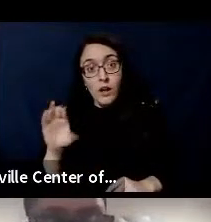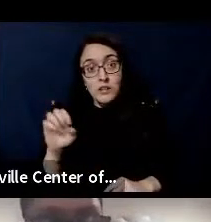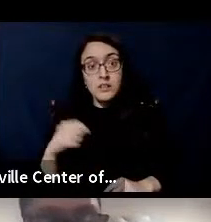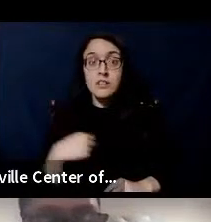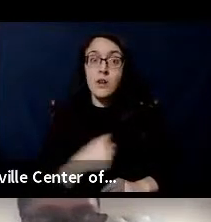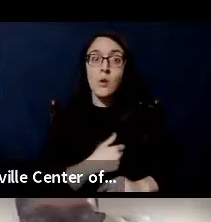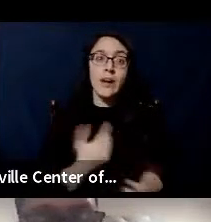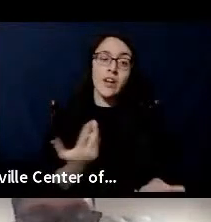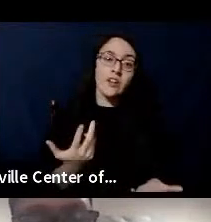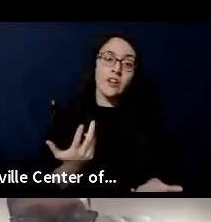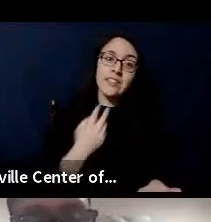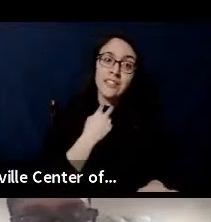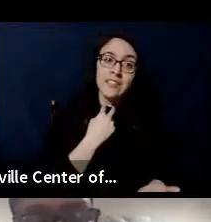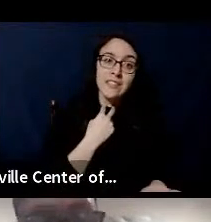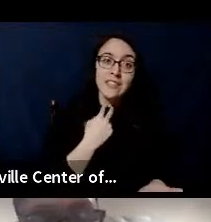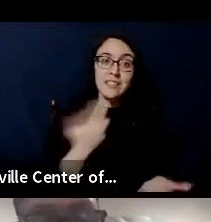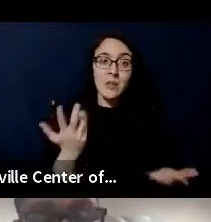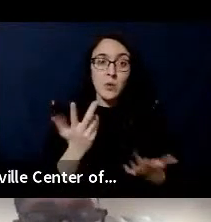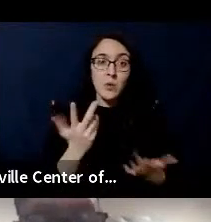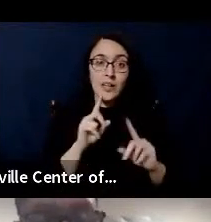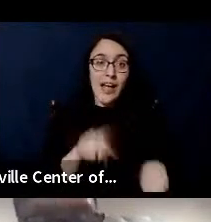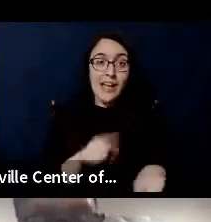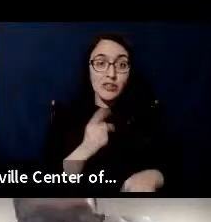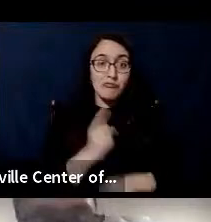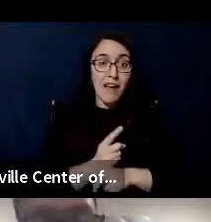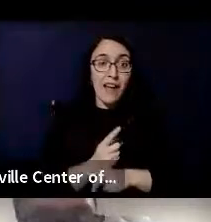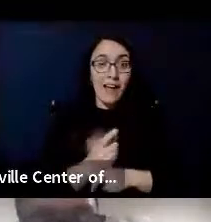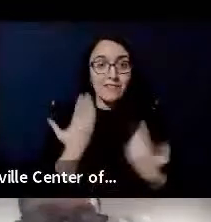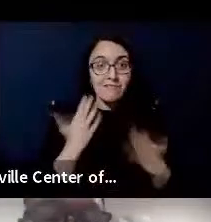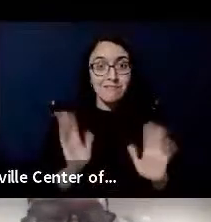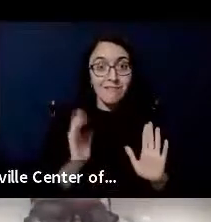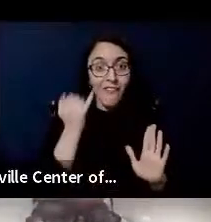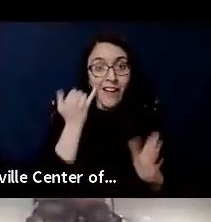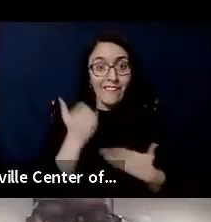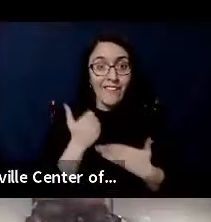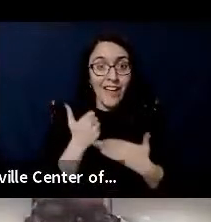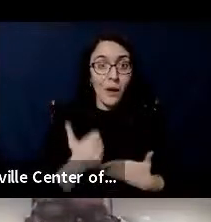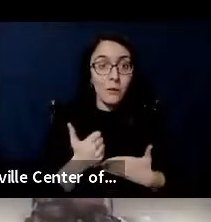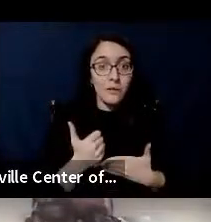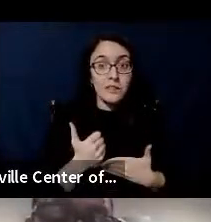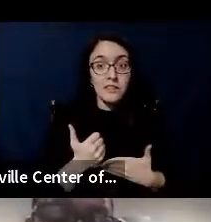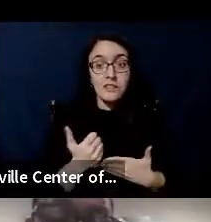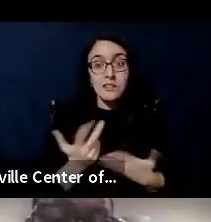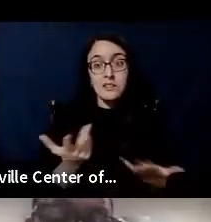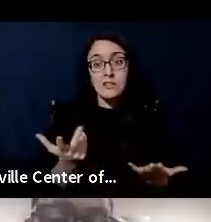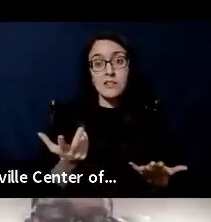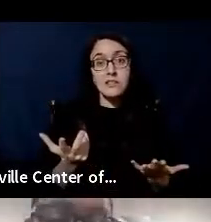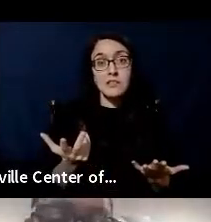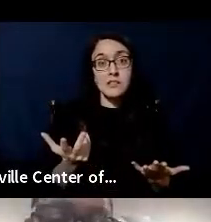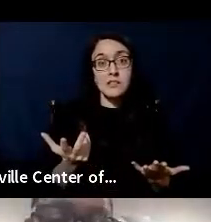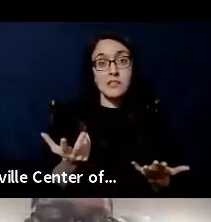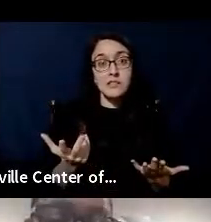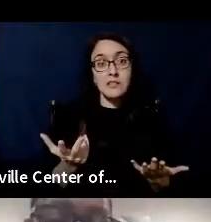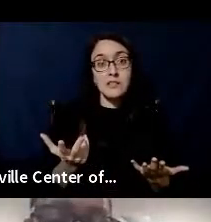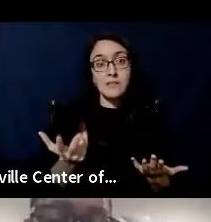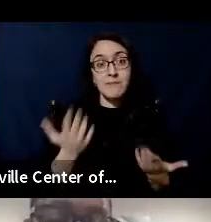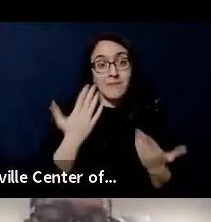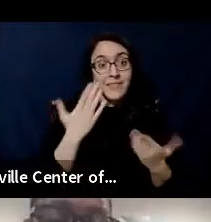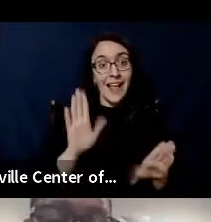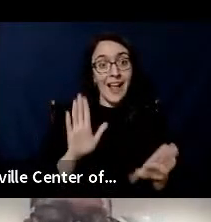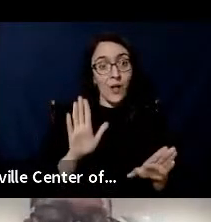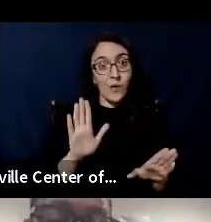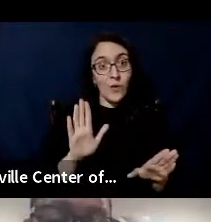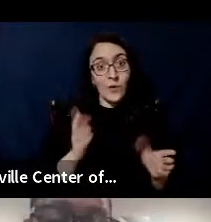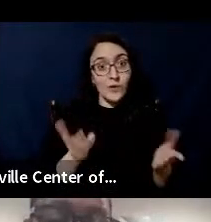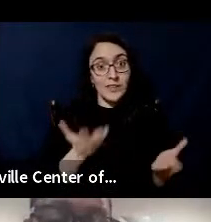bind here as to what the right answer is. I don't know if that really helps with anyone, but just kind of where I'm at, that I don't know that I'm